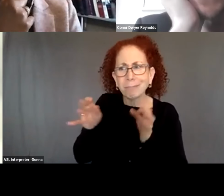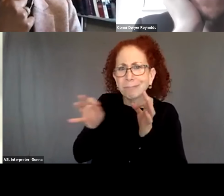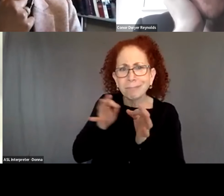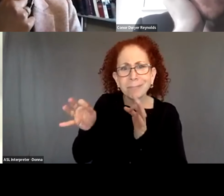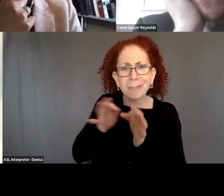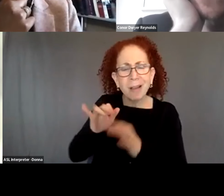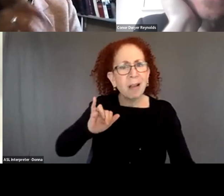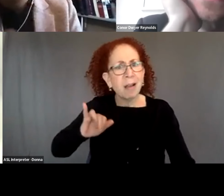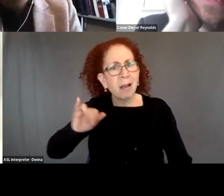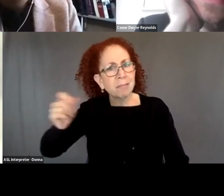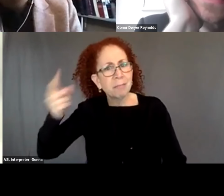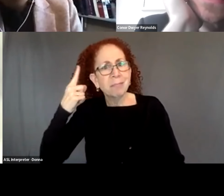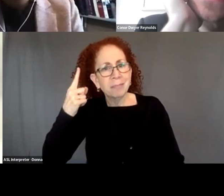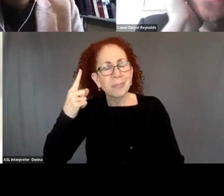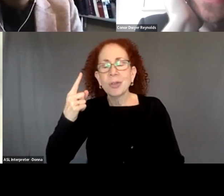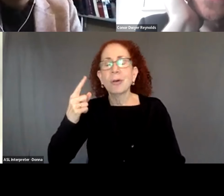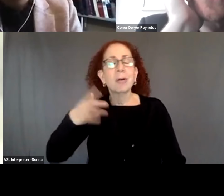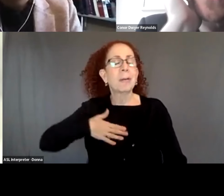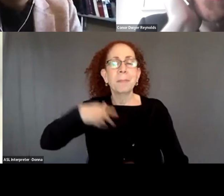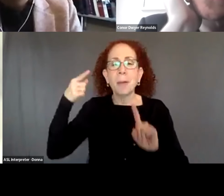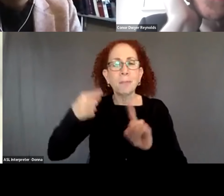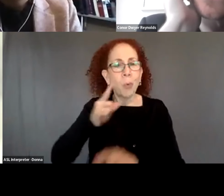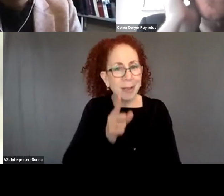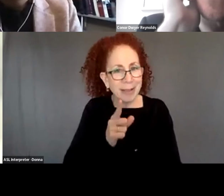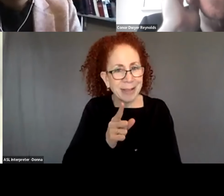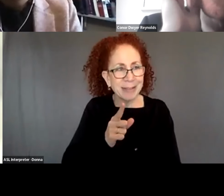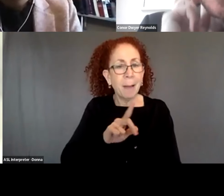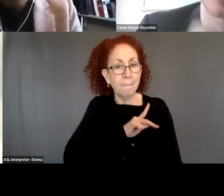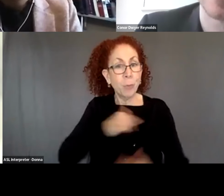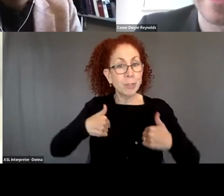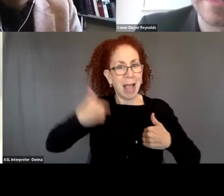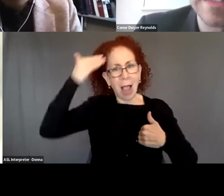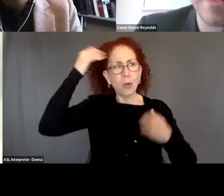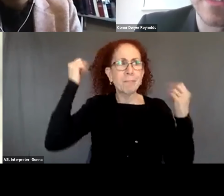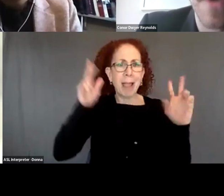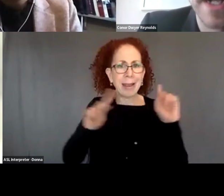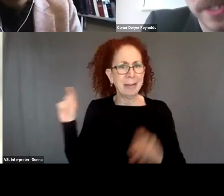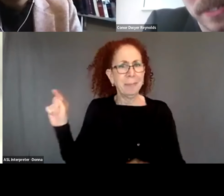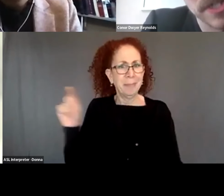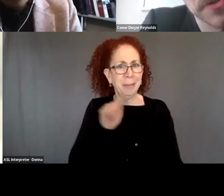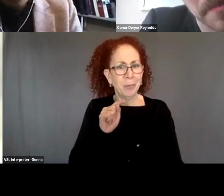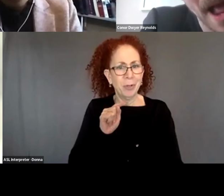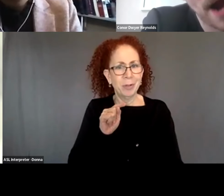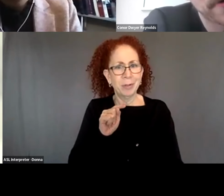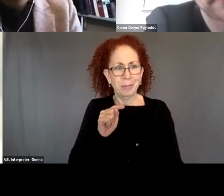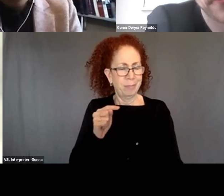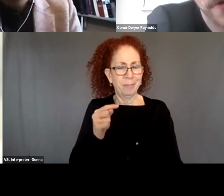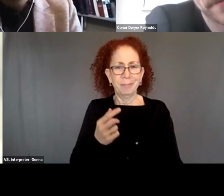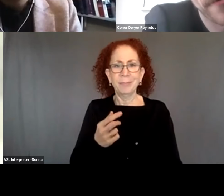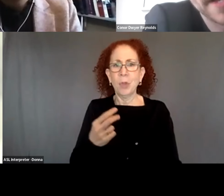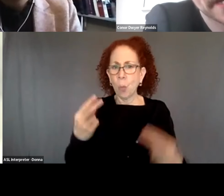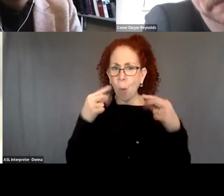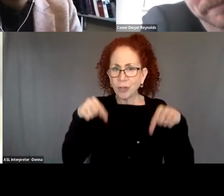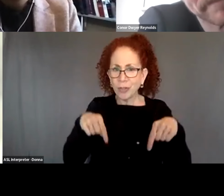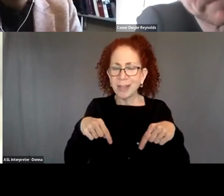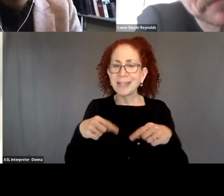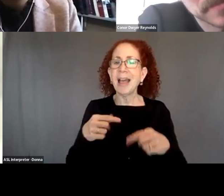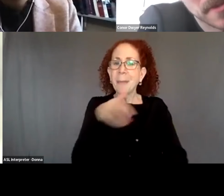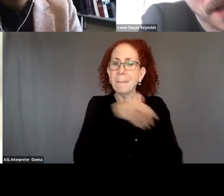so the power, all that's to say is that I think I know personally, as so many people in this, watching this do, the power of correct